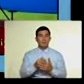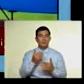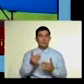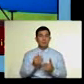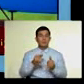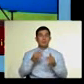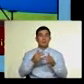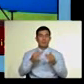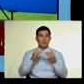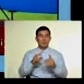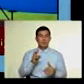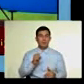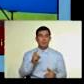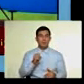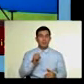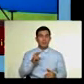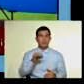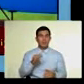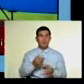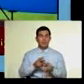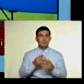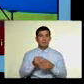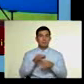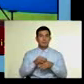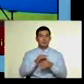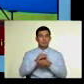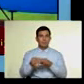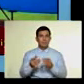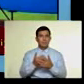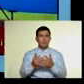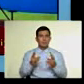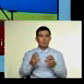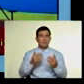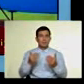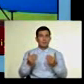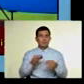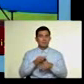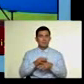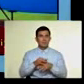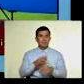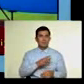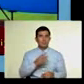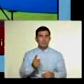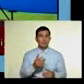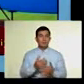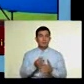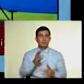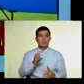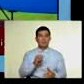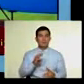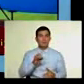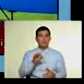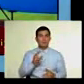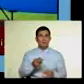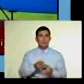bu bazalt qatlam. Lekin yer postining qanday qatlamlardan iborat ekanligi materiklar